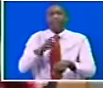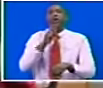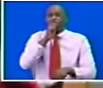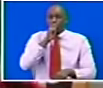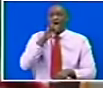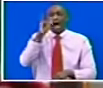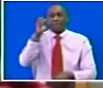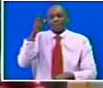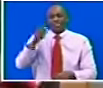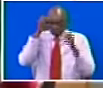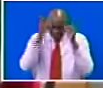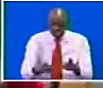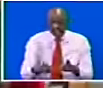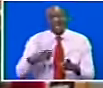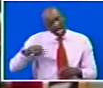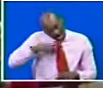C